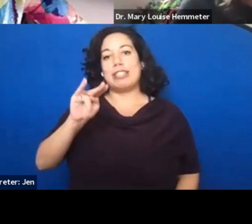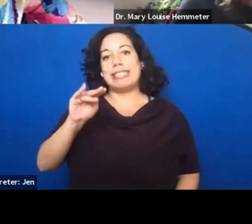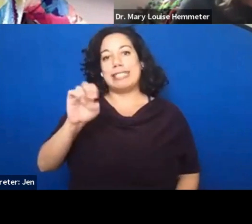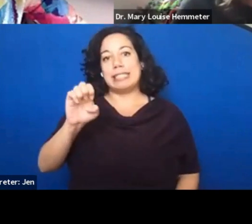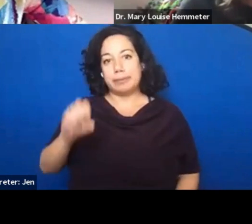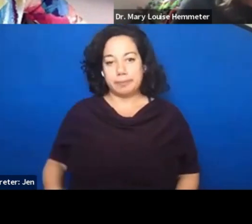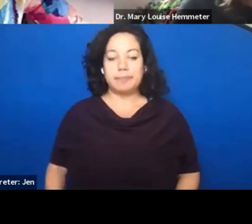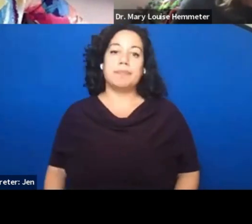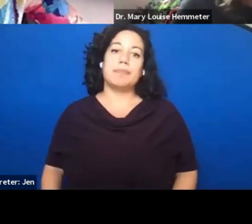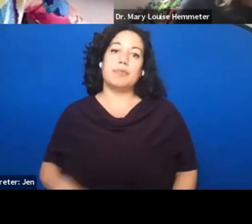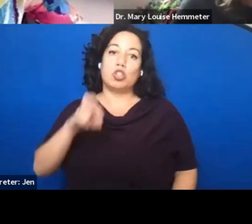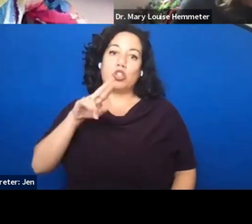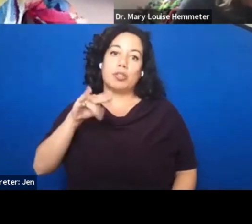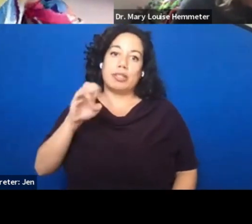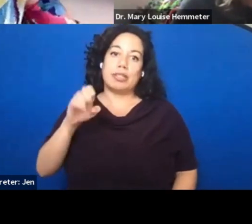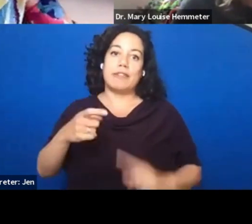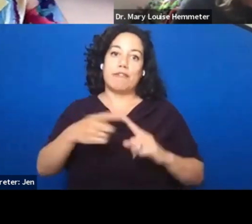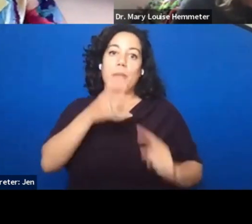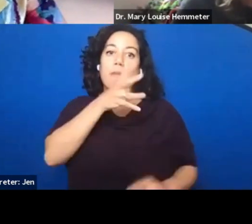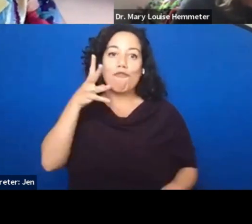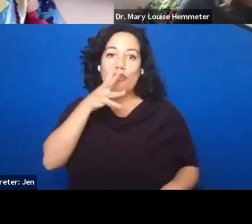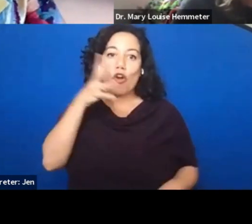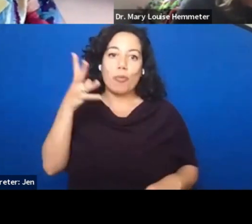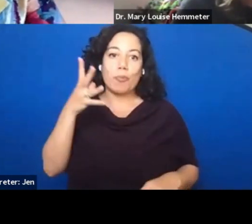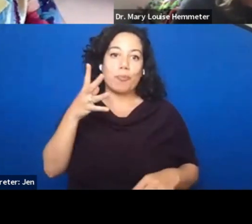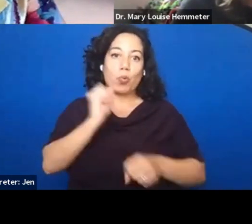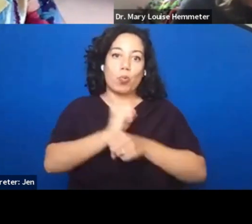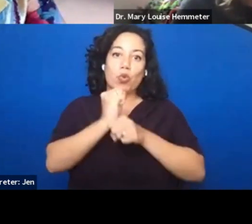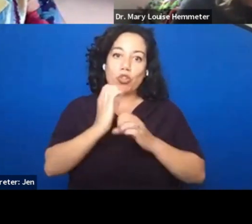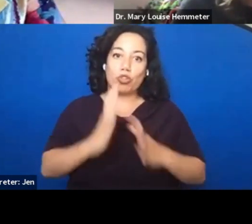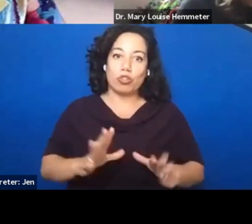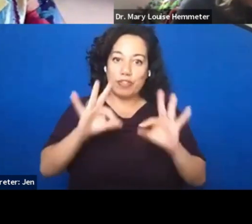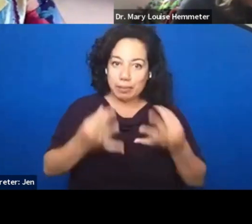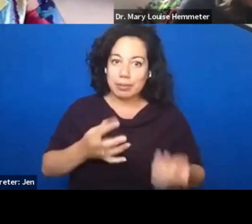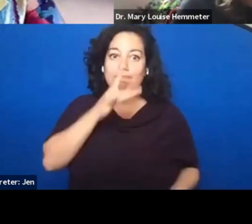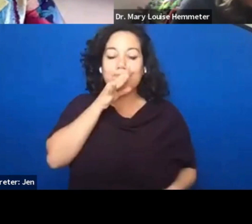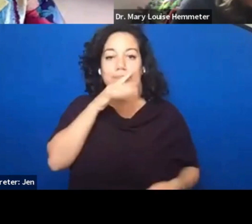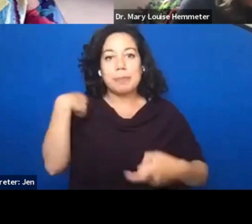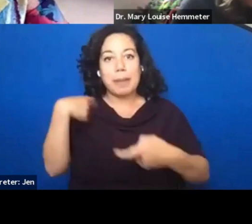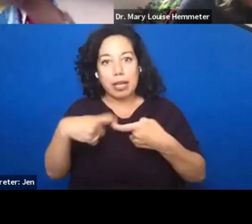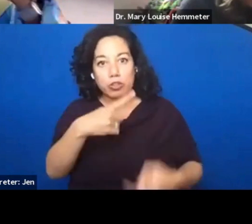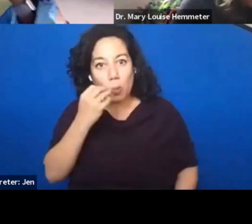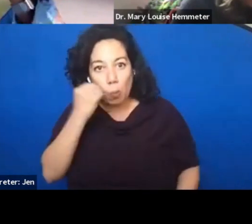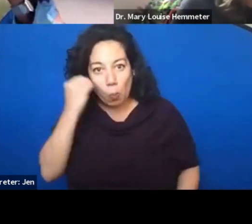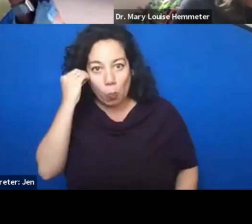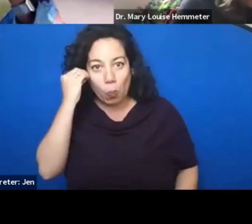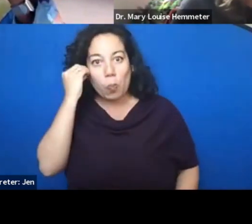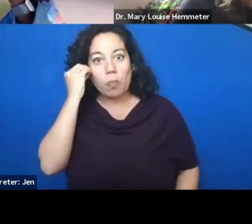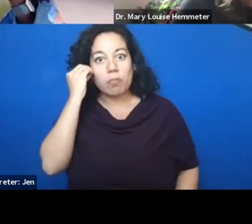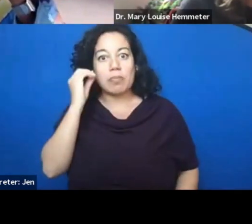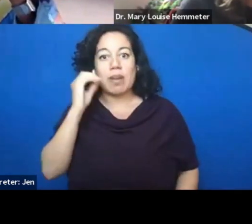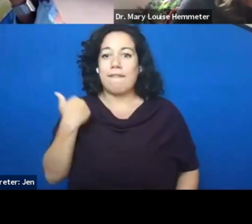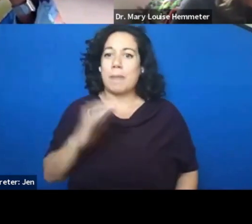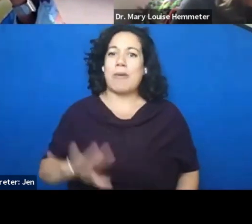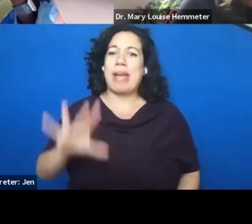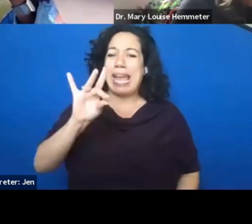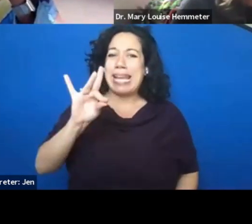Ernie comes from a farm worker family, speaking Spanish at home with about 8 brothers and